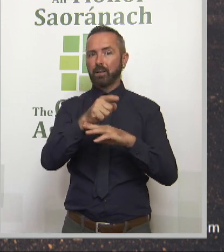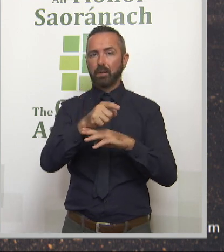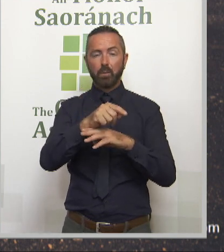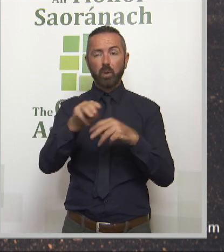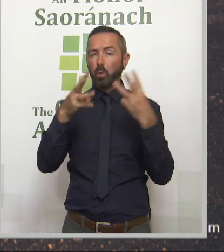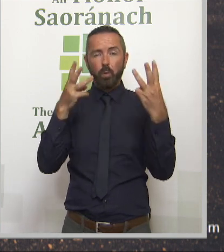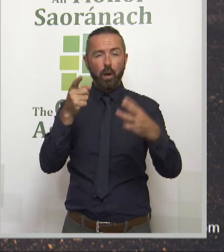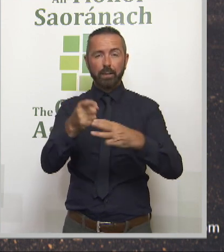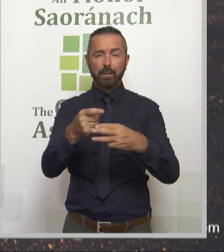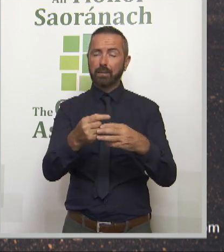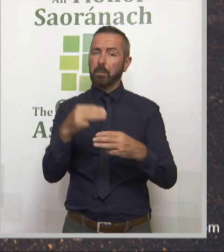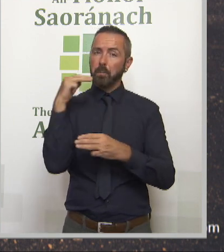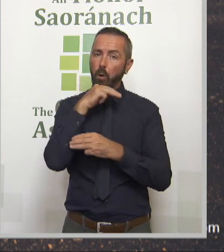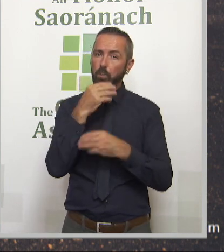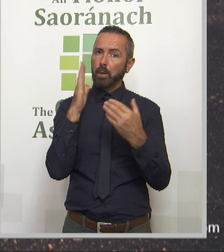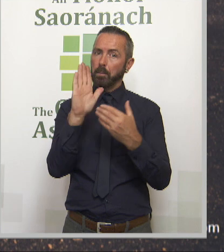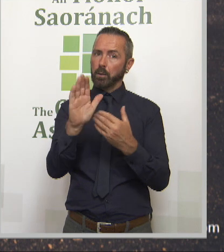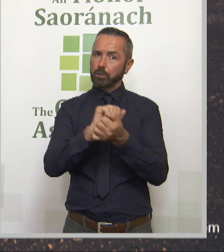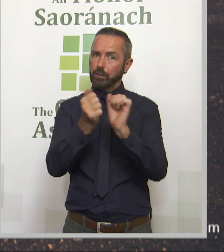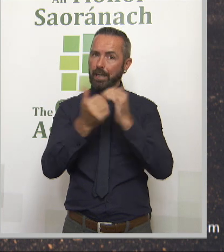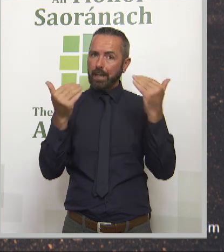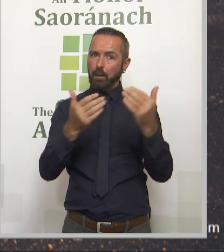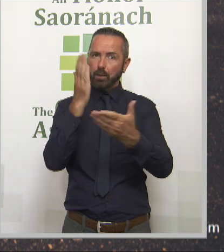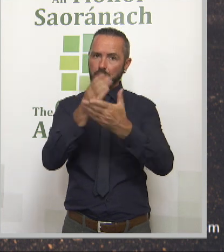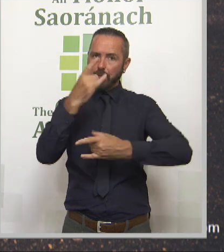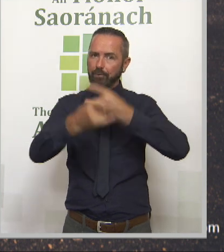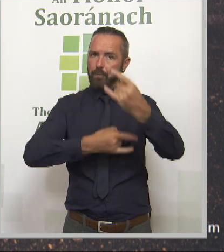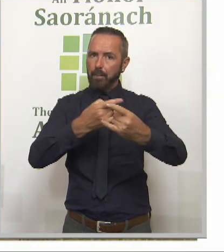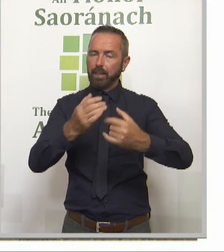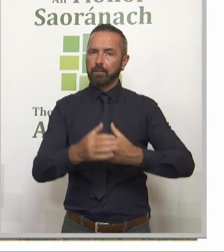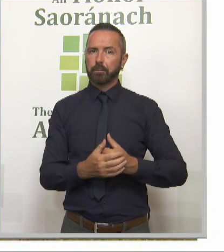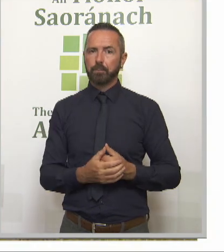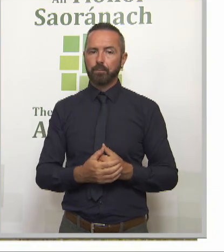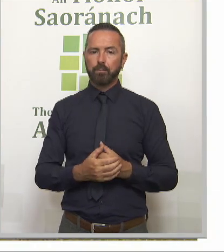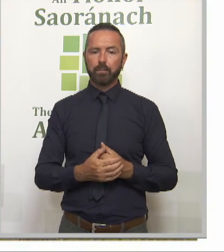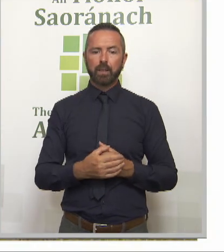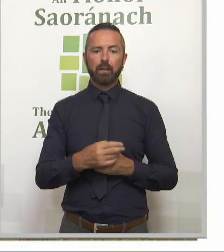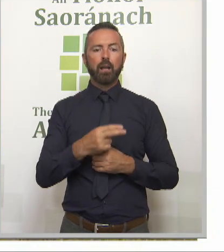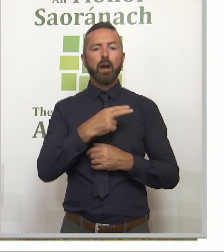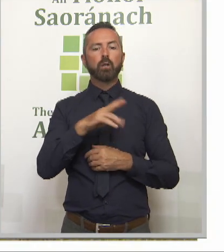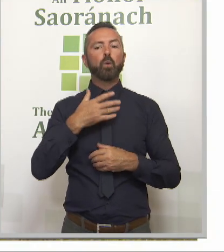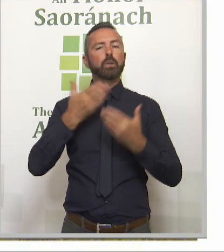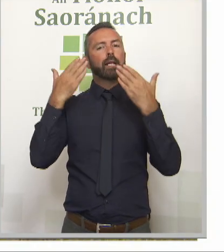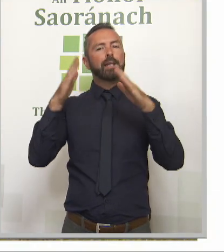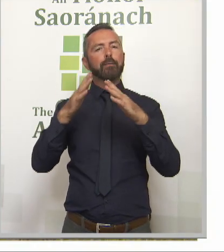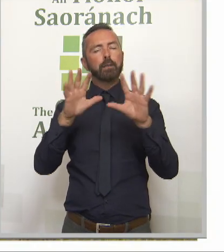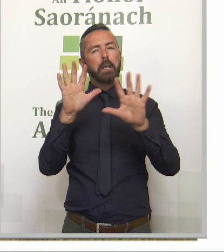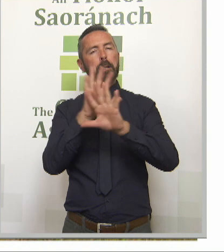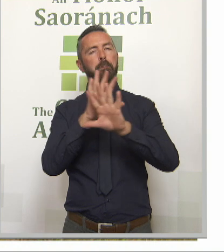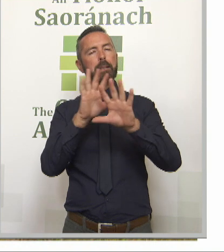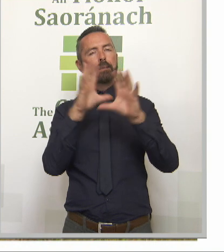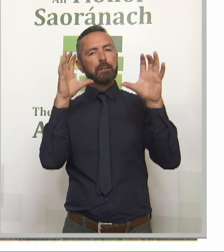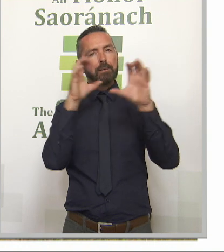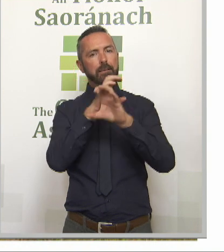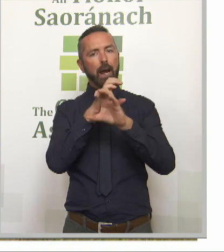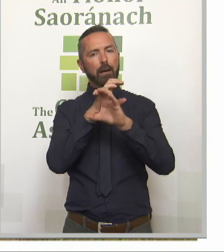that we take the steps now to prevent that from happening. But rather than leave it on such a bleak note, we'd just like to